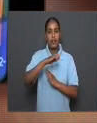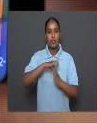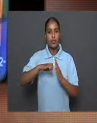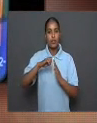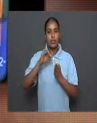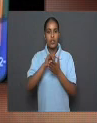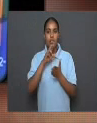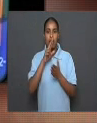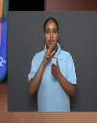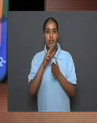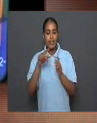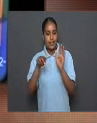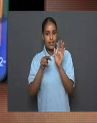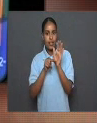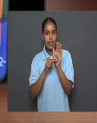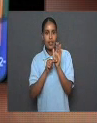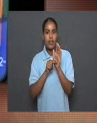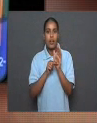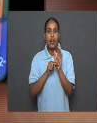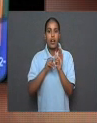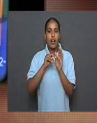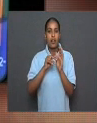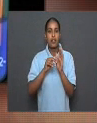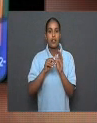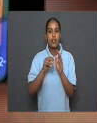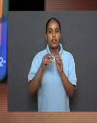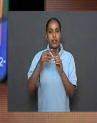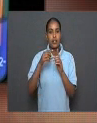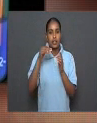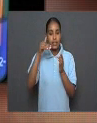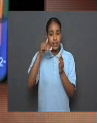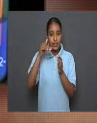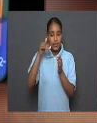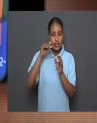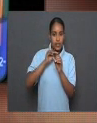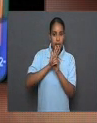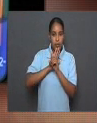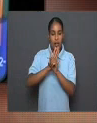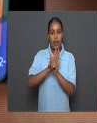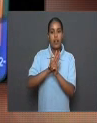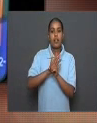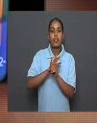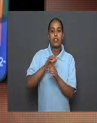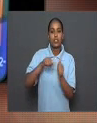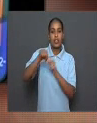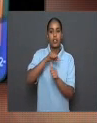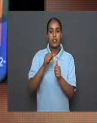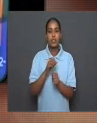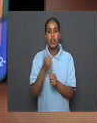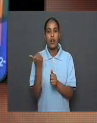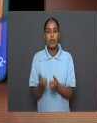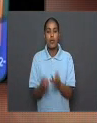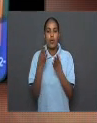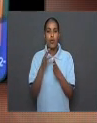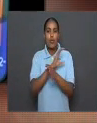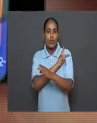Electrons that are on the negative electrode repel each other. They have more